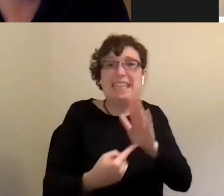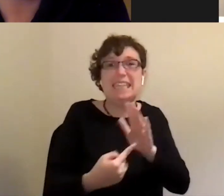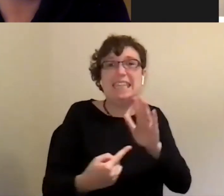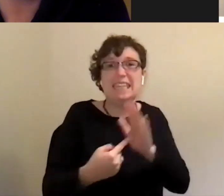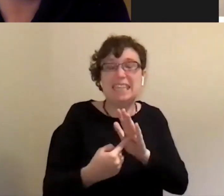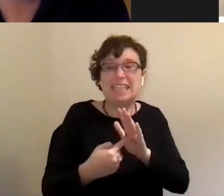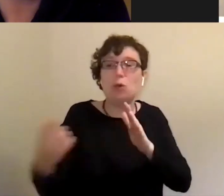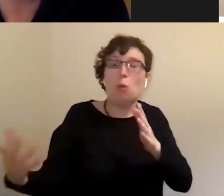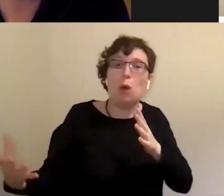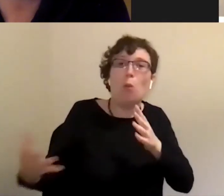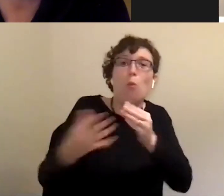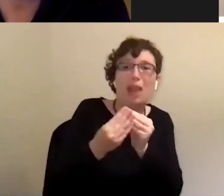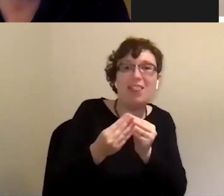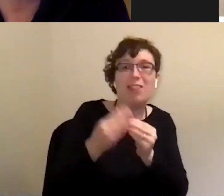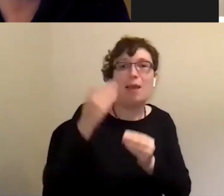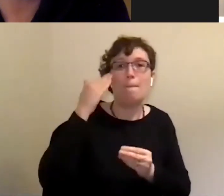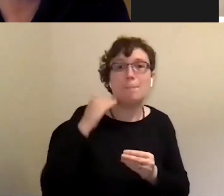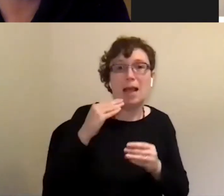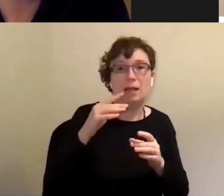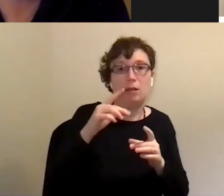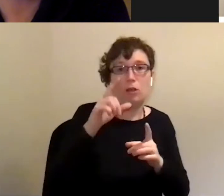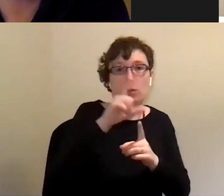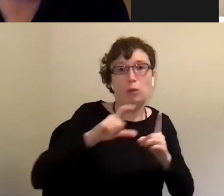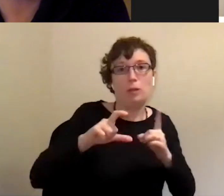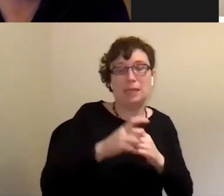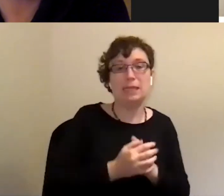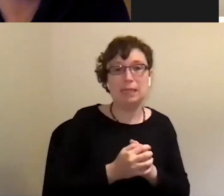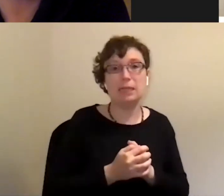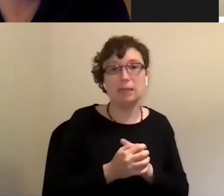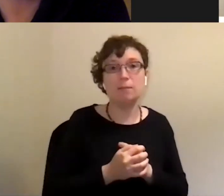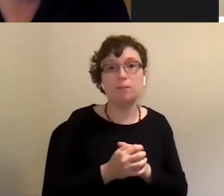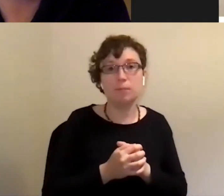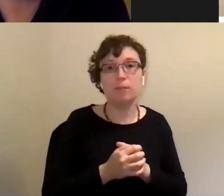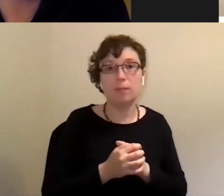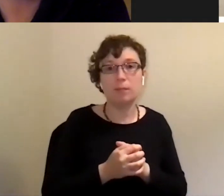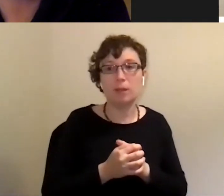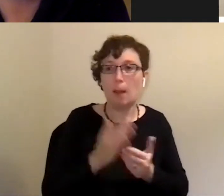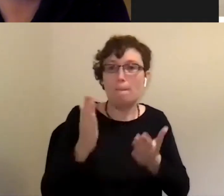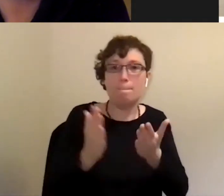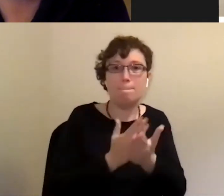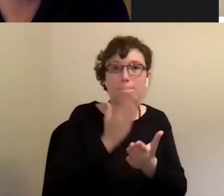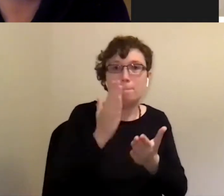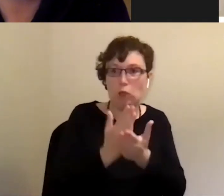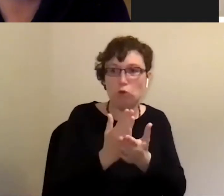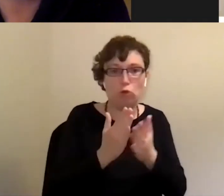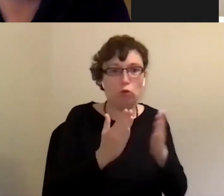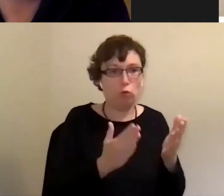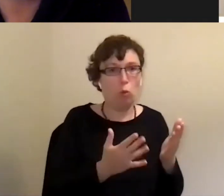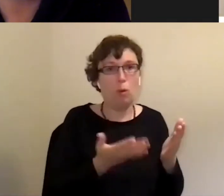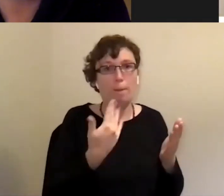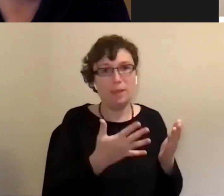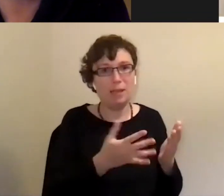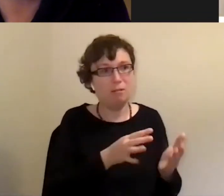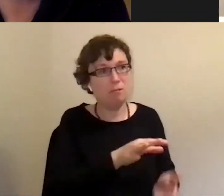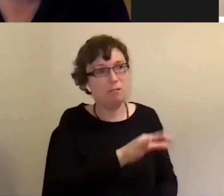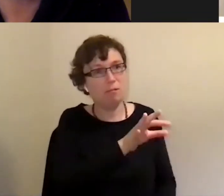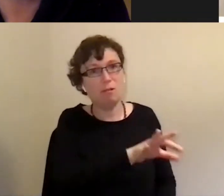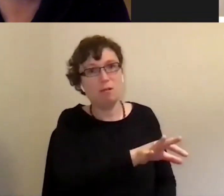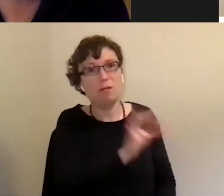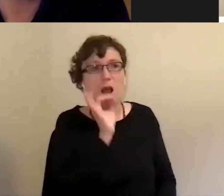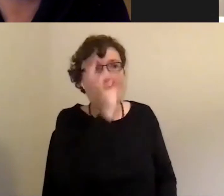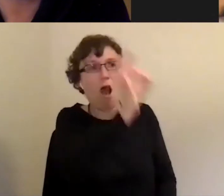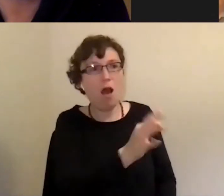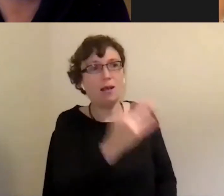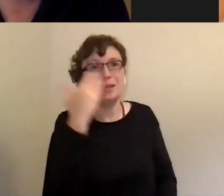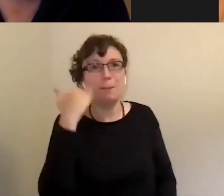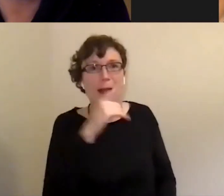the Black voices within the group and that you give the Black individuals a platform. also be prepared to work, because